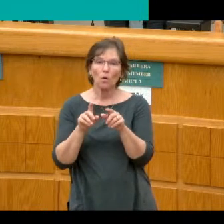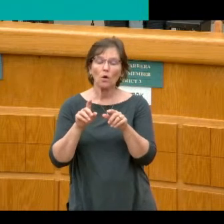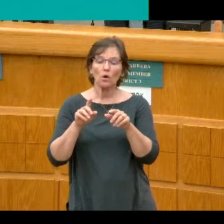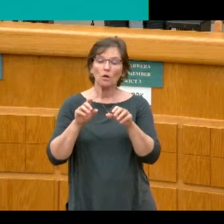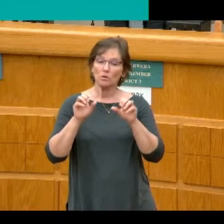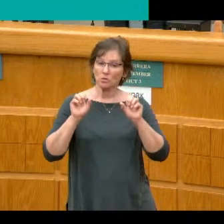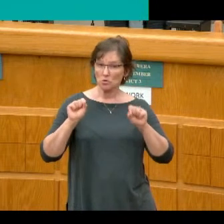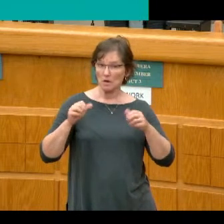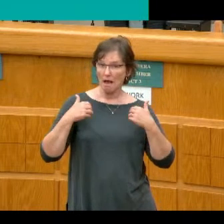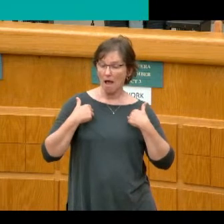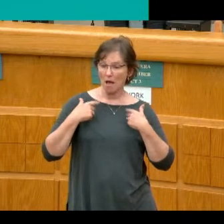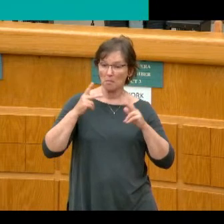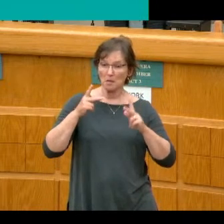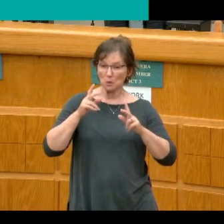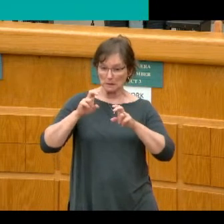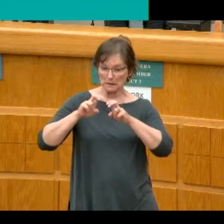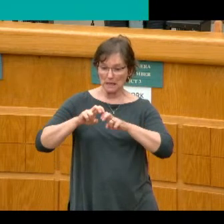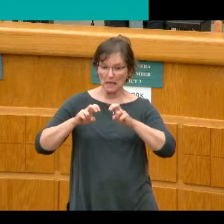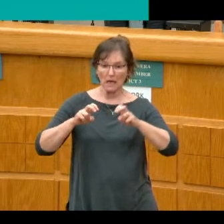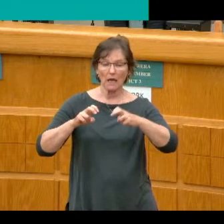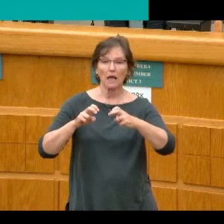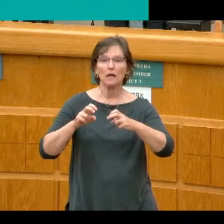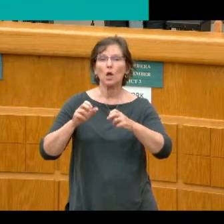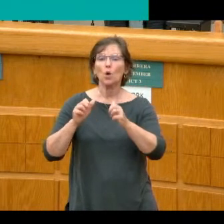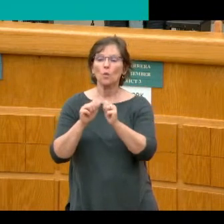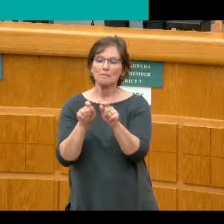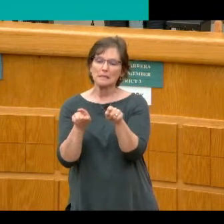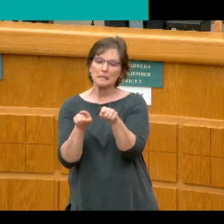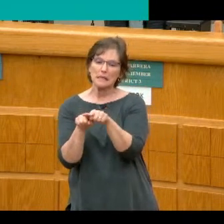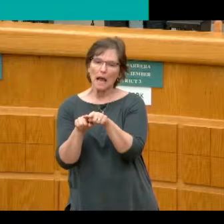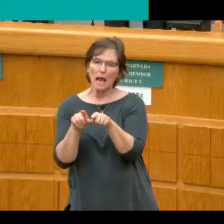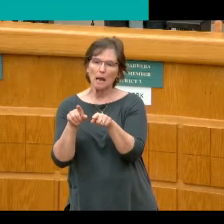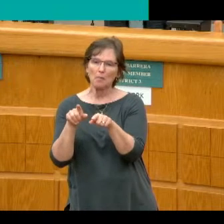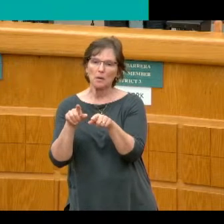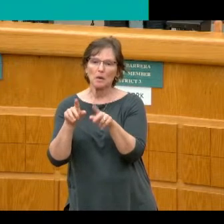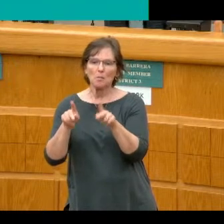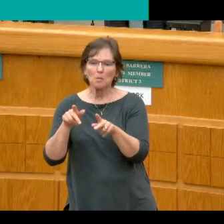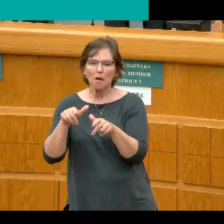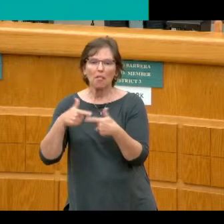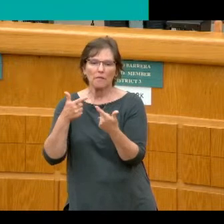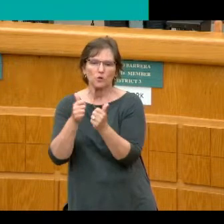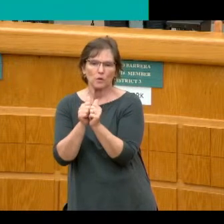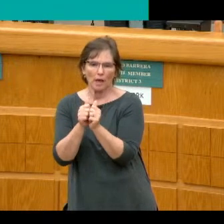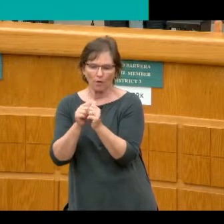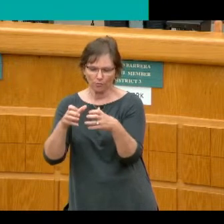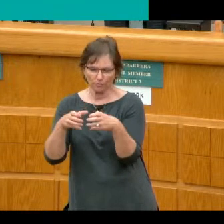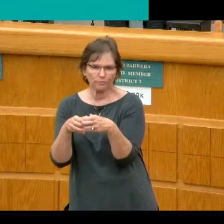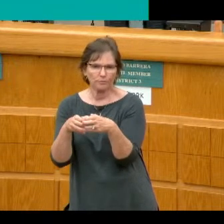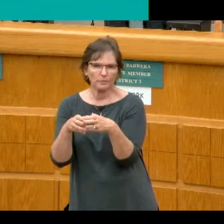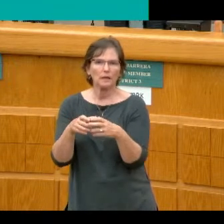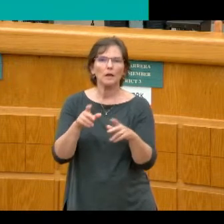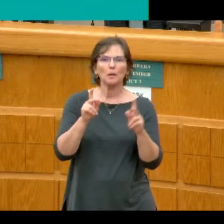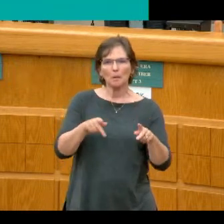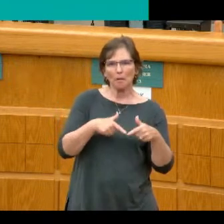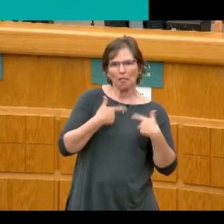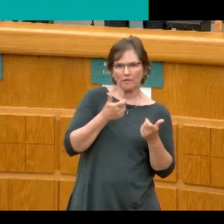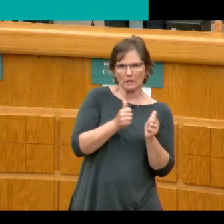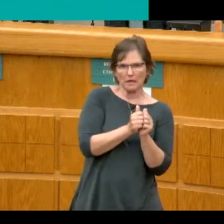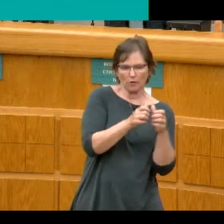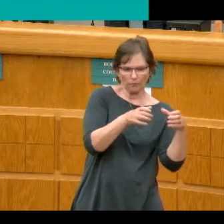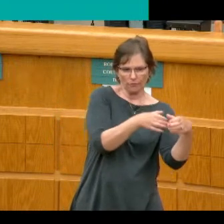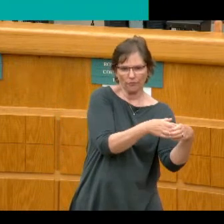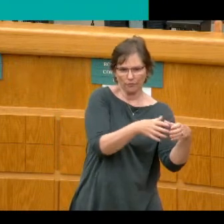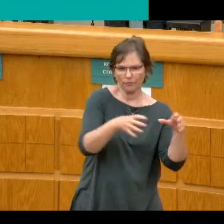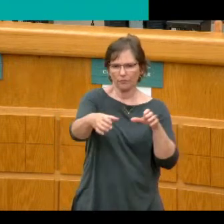2 arms length, 6 feet away from each other, for your guests to be able to get together